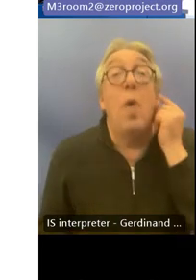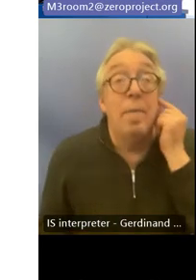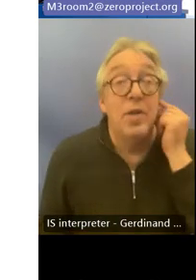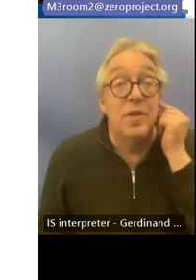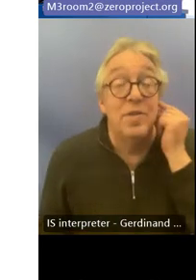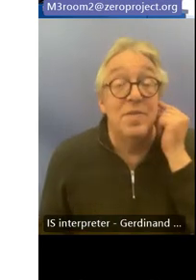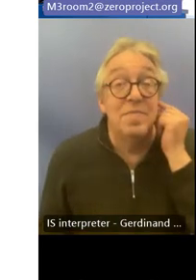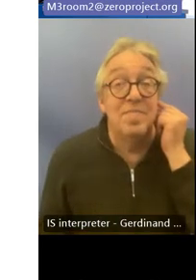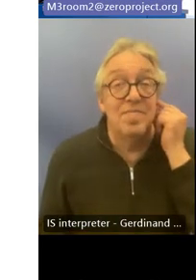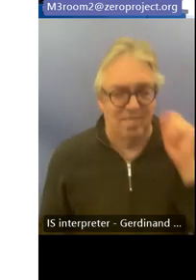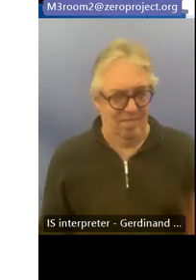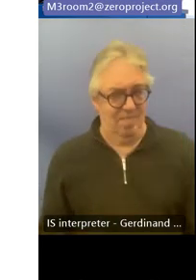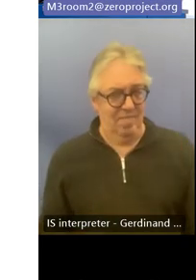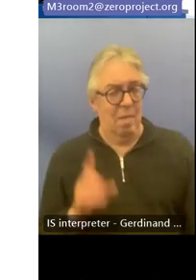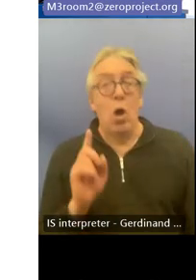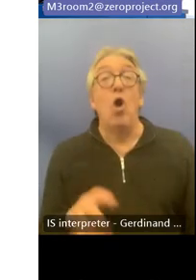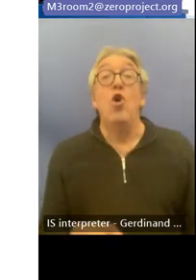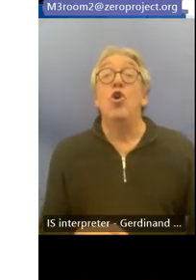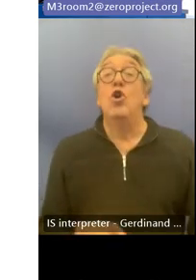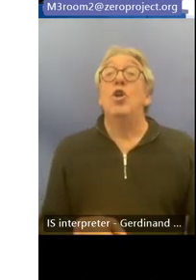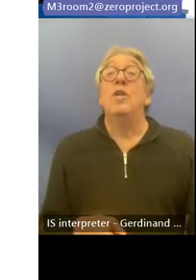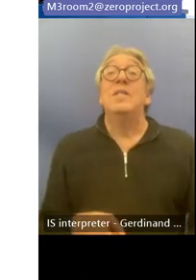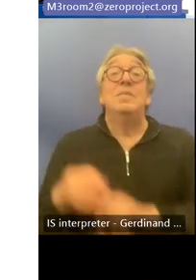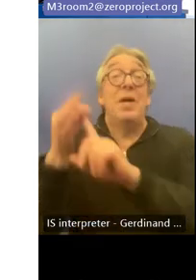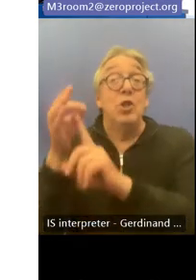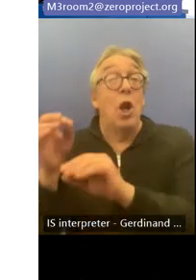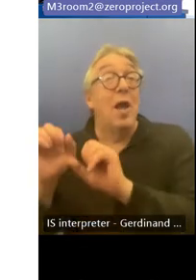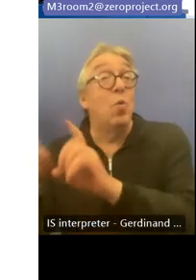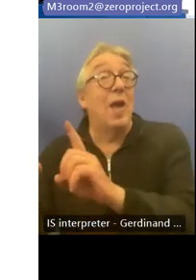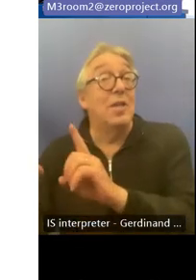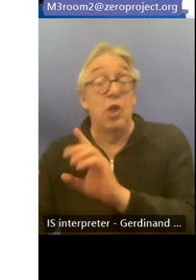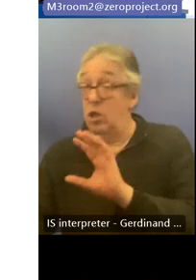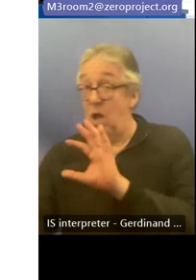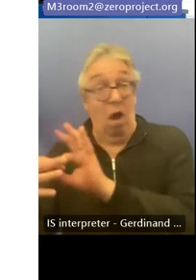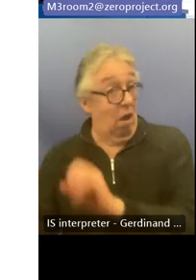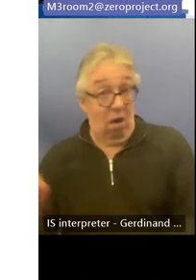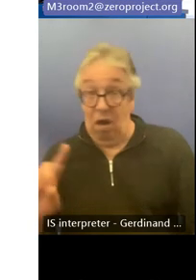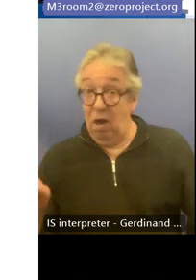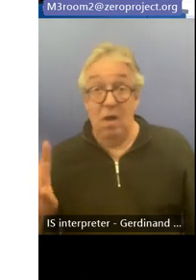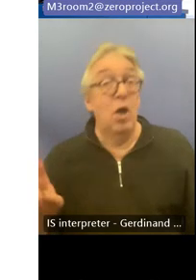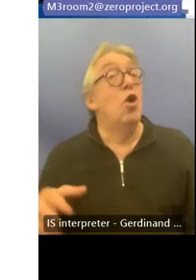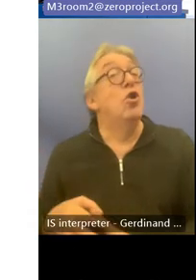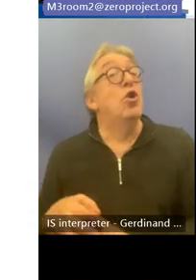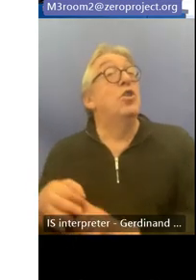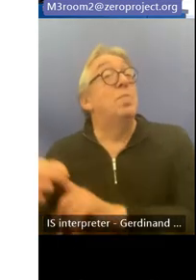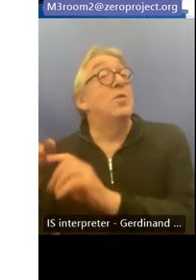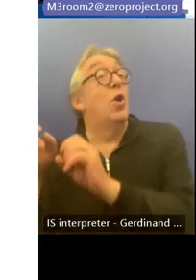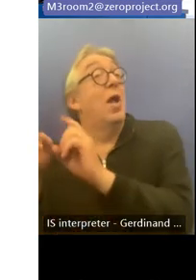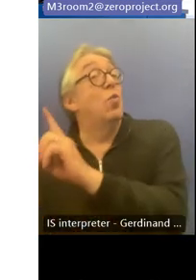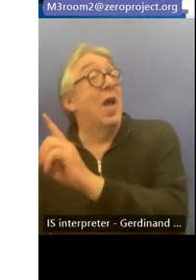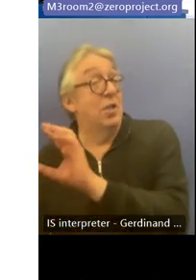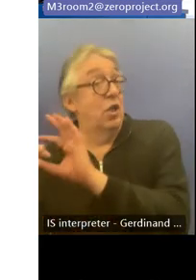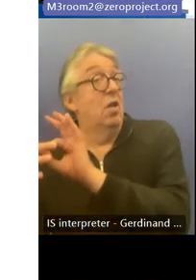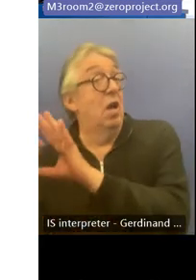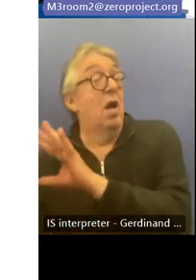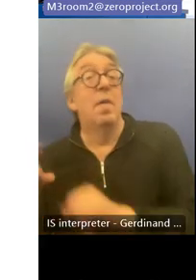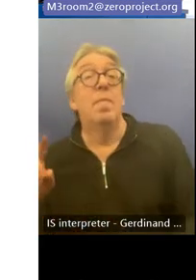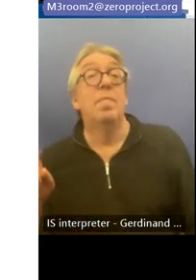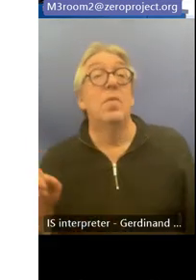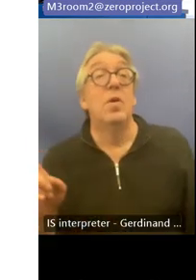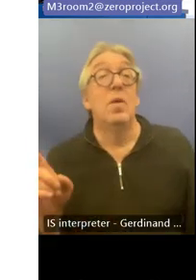a part of the special education. In a special education, there is no age group, but in a formal education, 5+ age group.